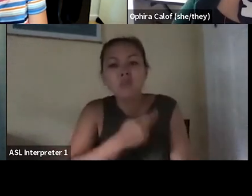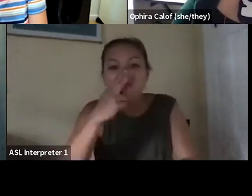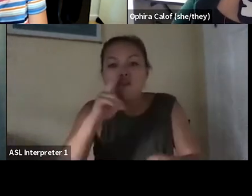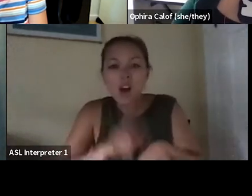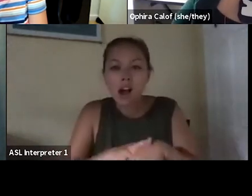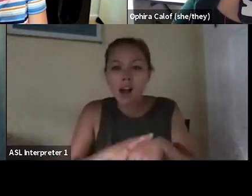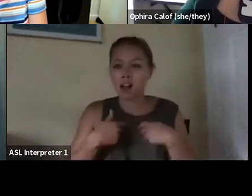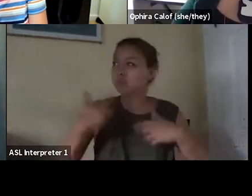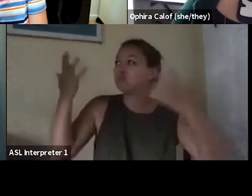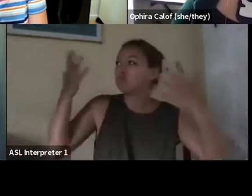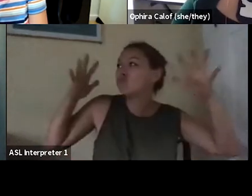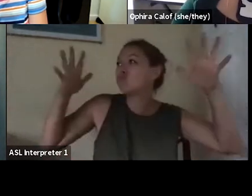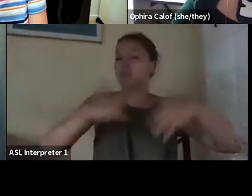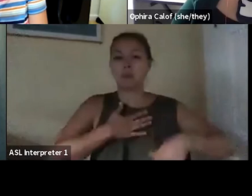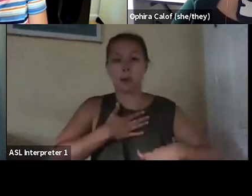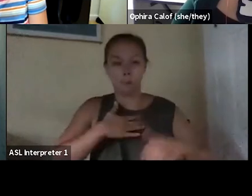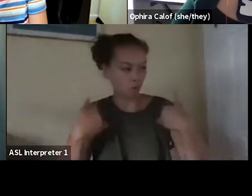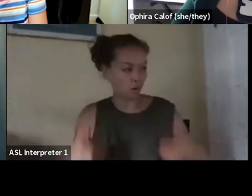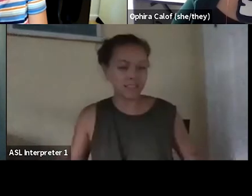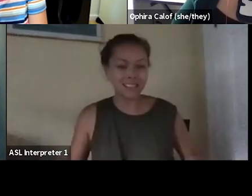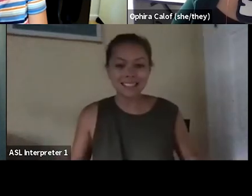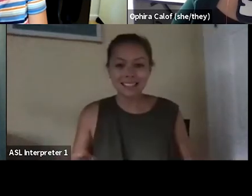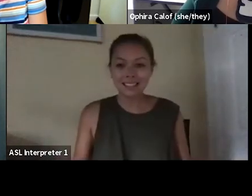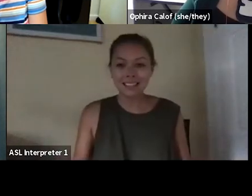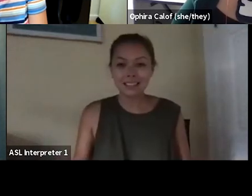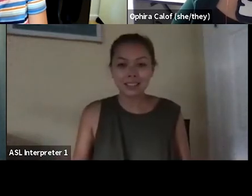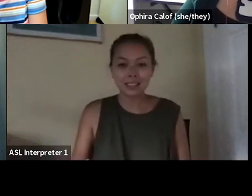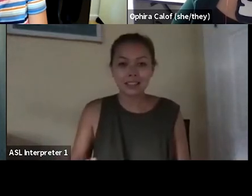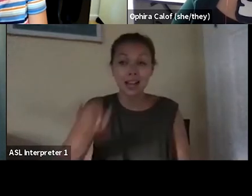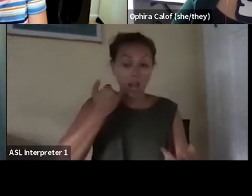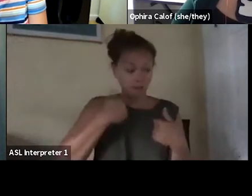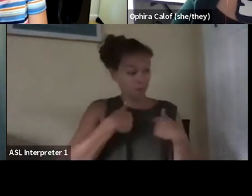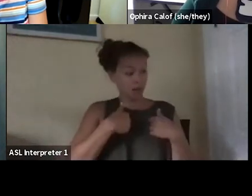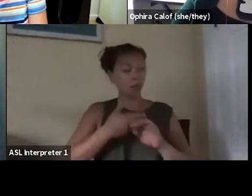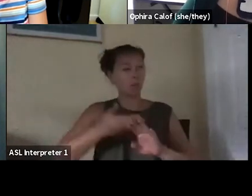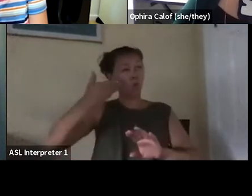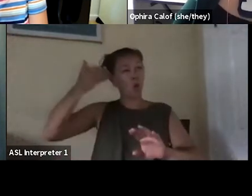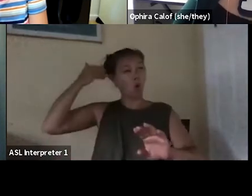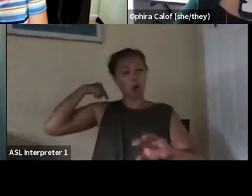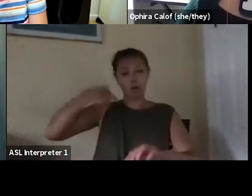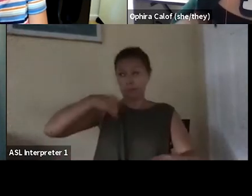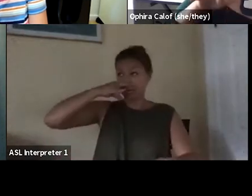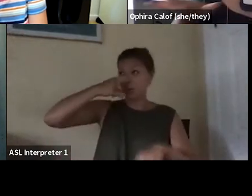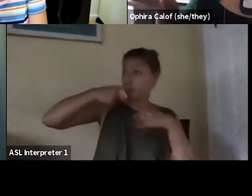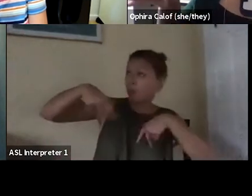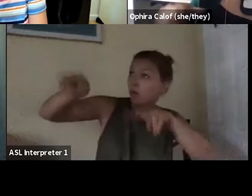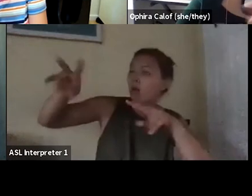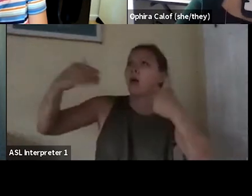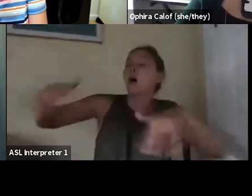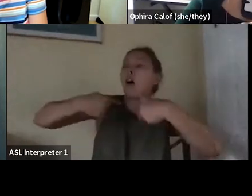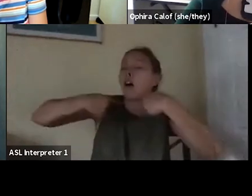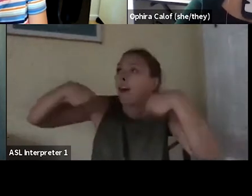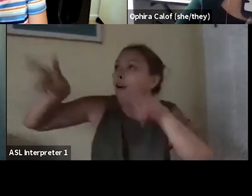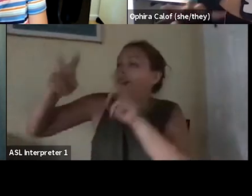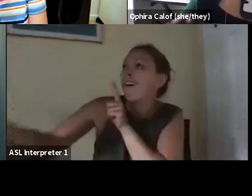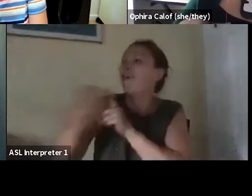have. And I know that that would have made such a difference to me as a kid. And so I'm hoping for